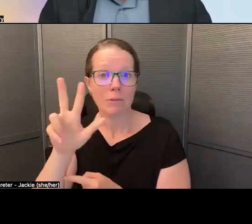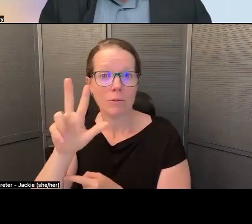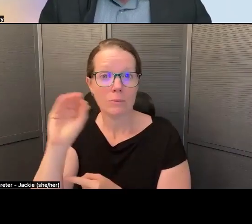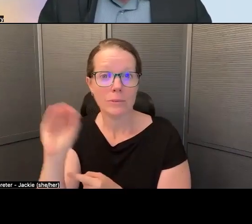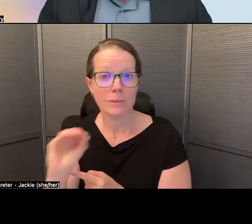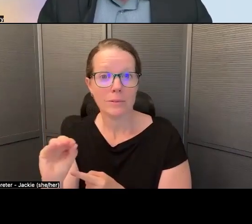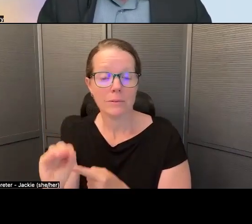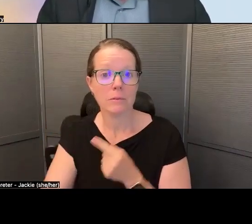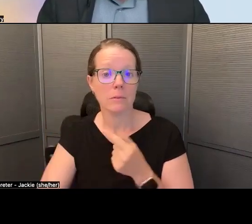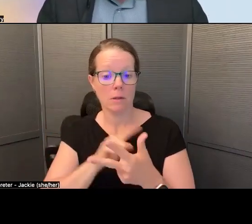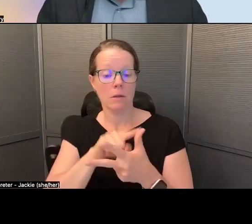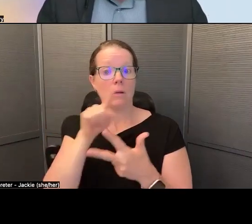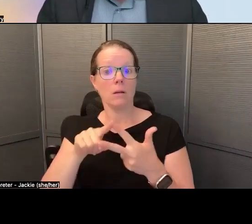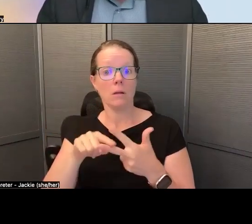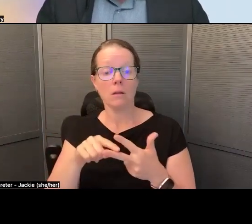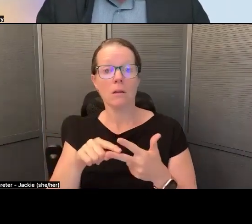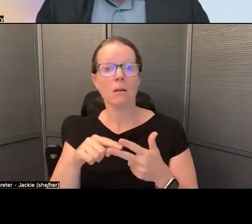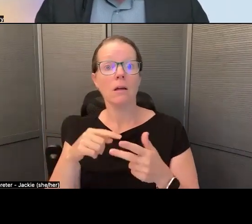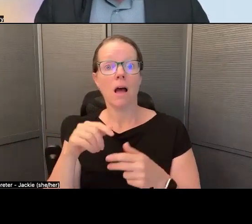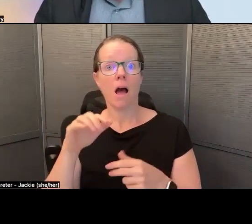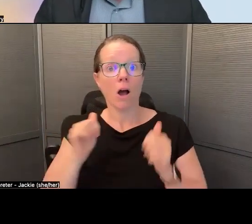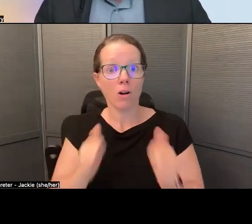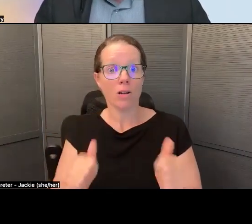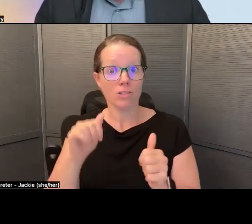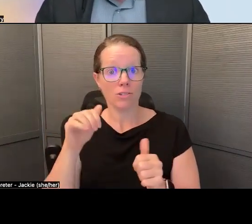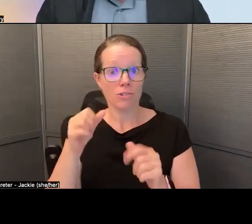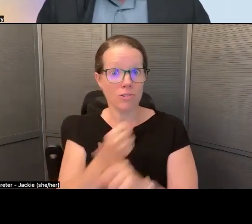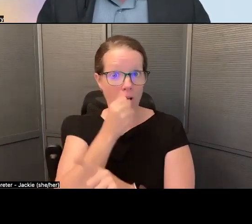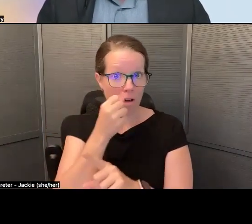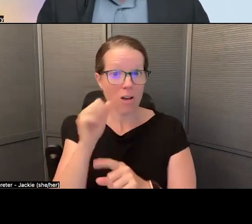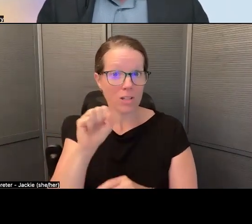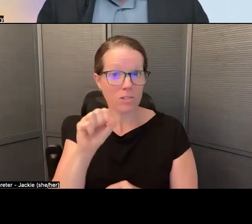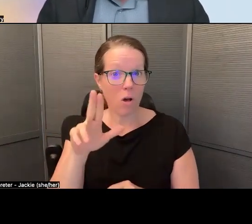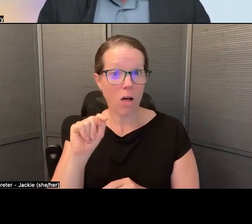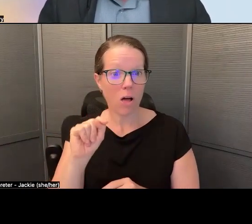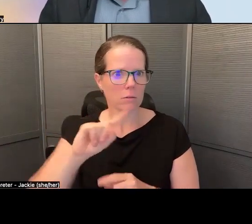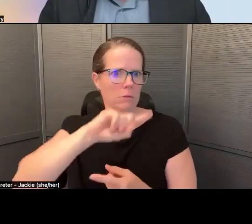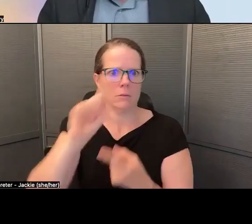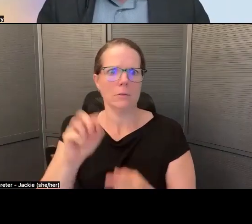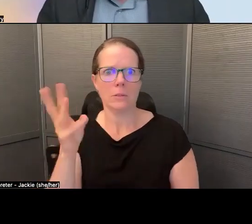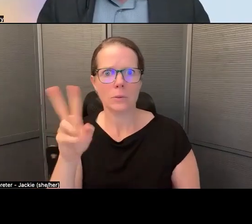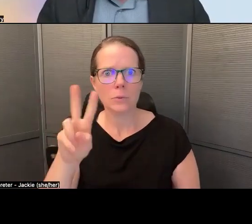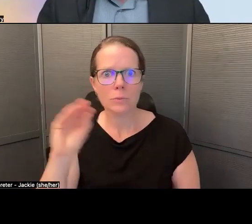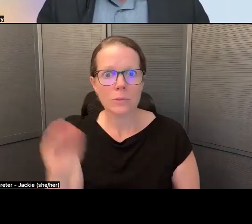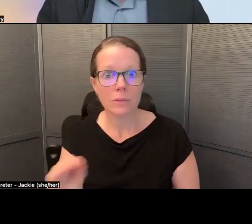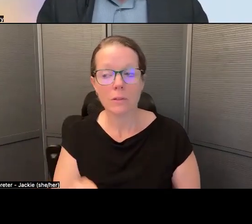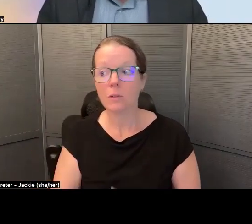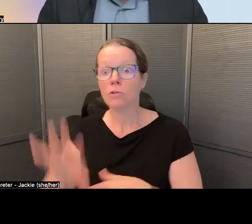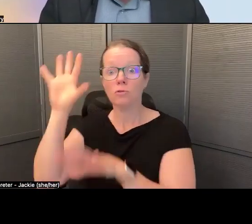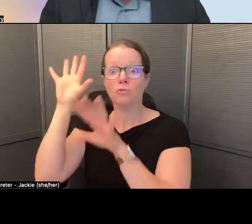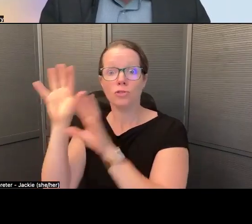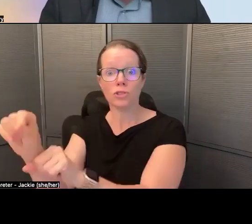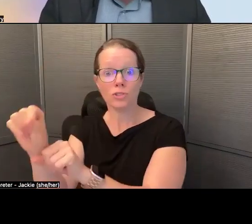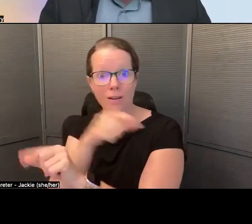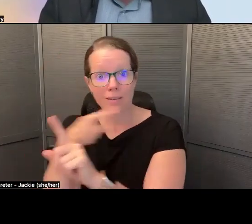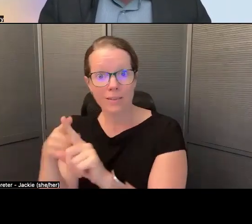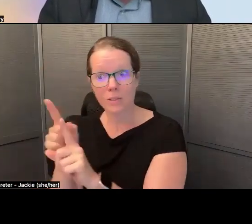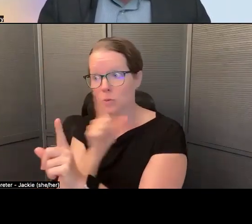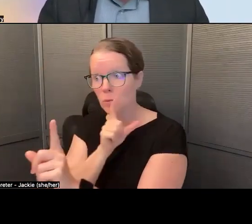and assault dropped 62%, and incidence of restraint and seclusions dropped